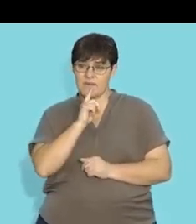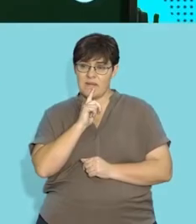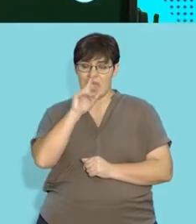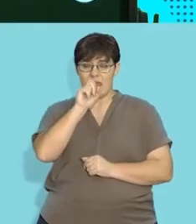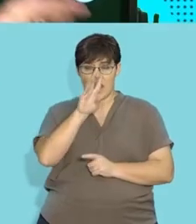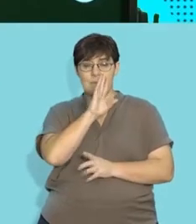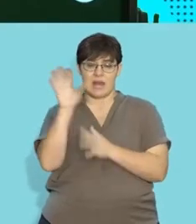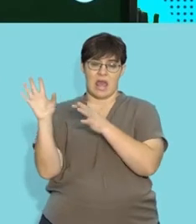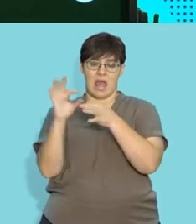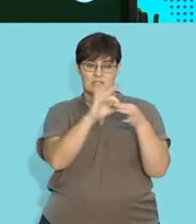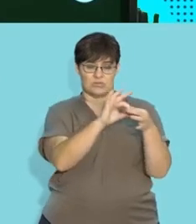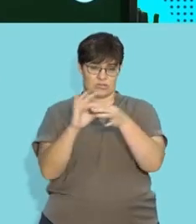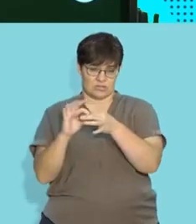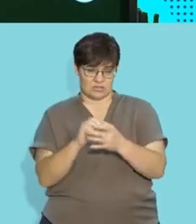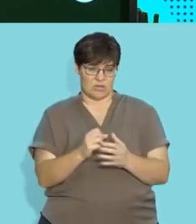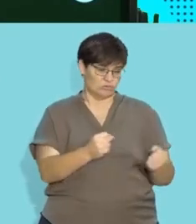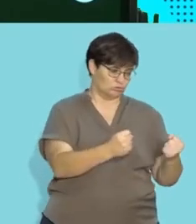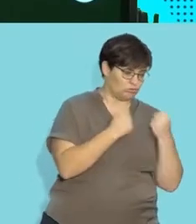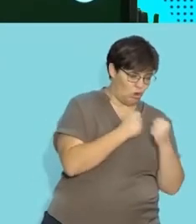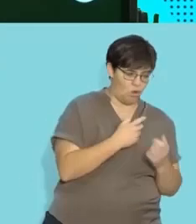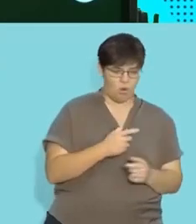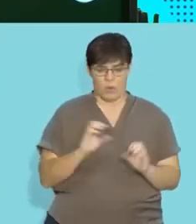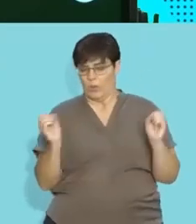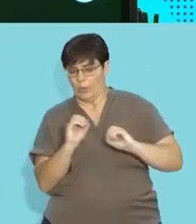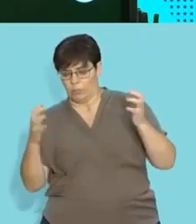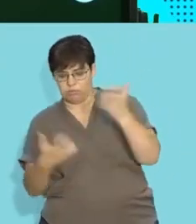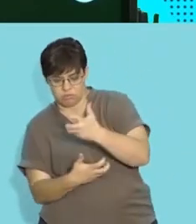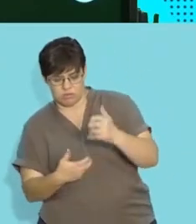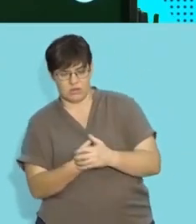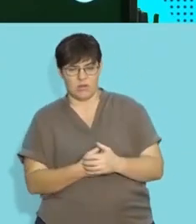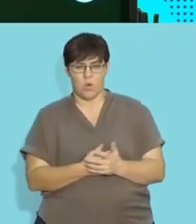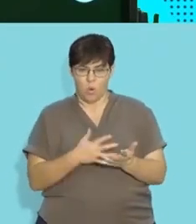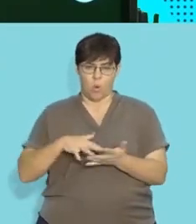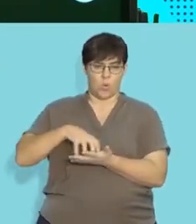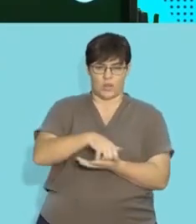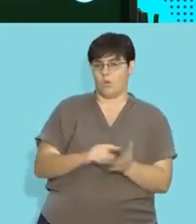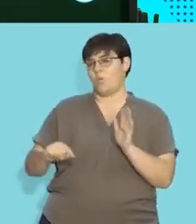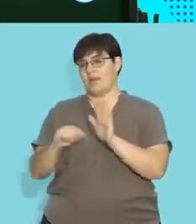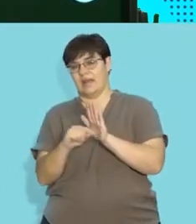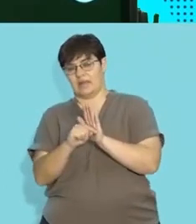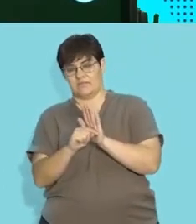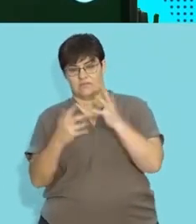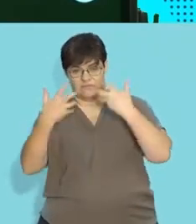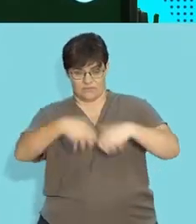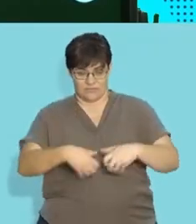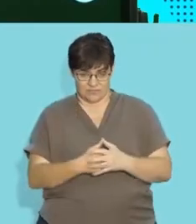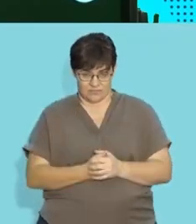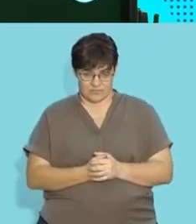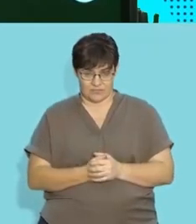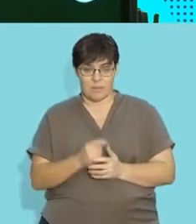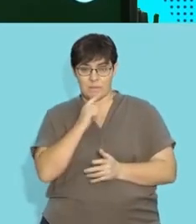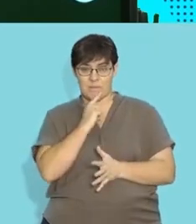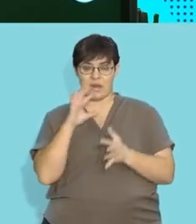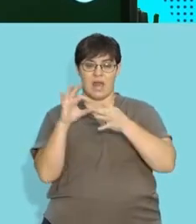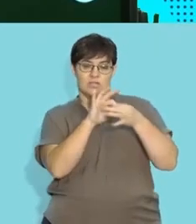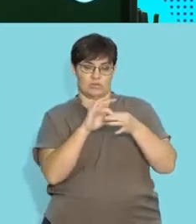about association. Strong correlation, no correlation, or weak or negative correlation, or